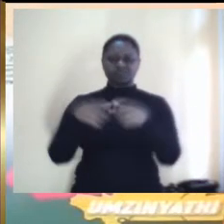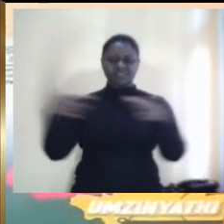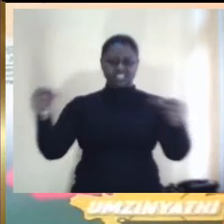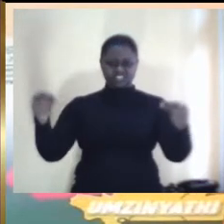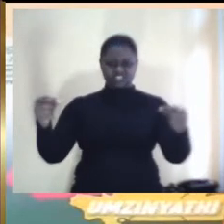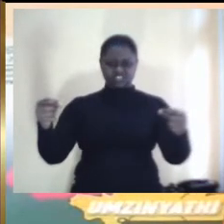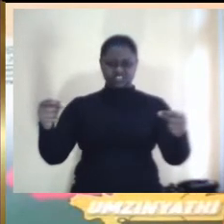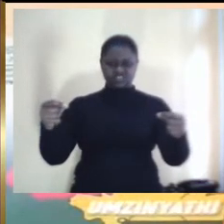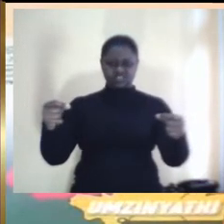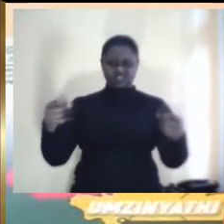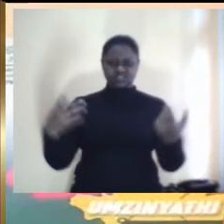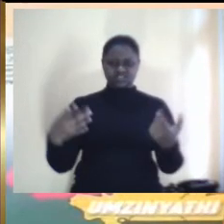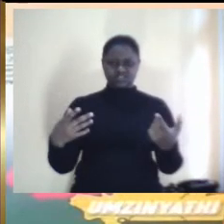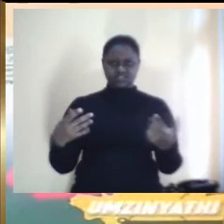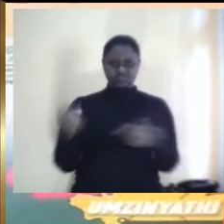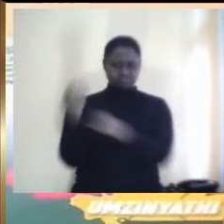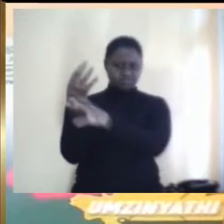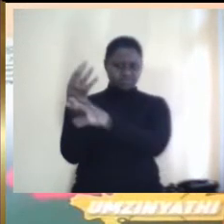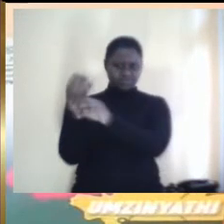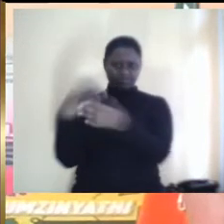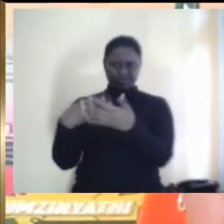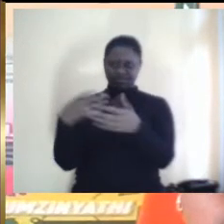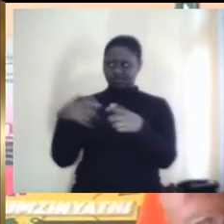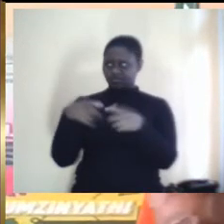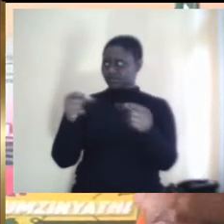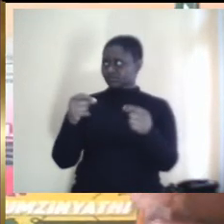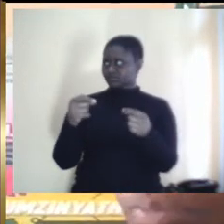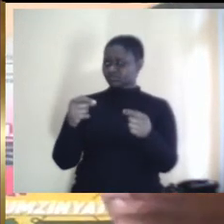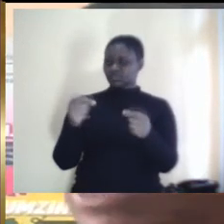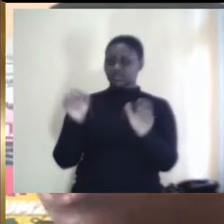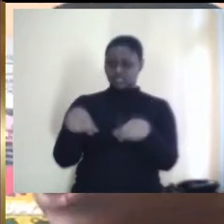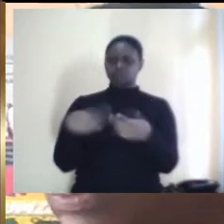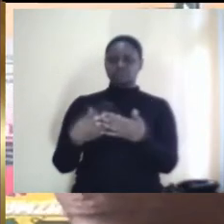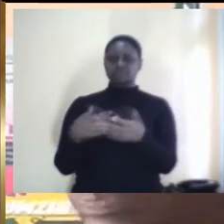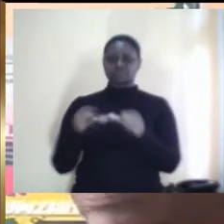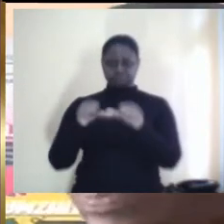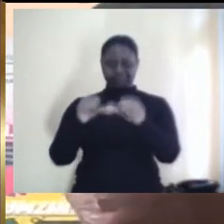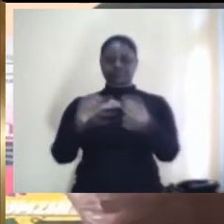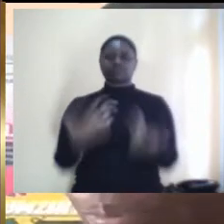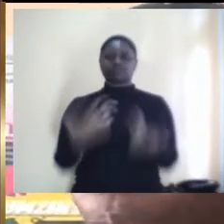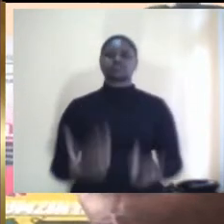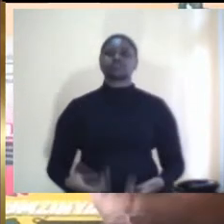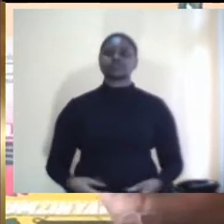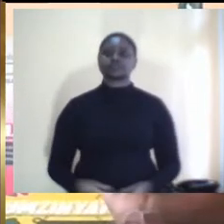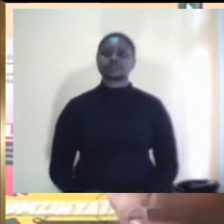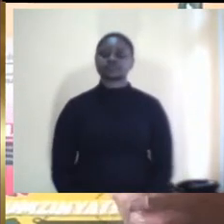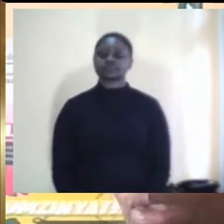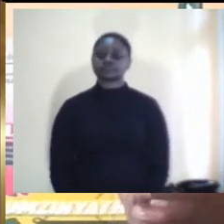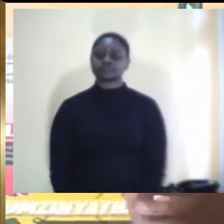take from my minutes for your response. With pleasure for that. Thank you.